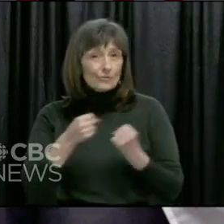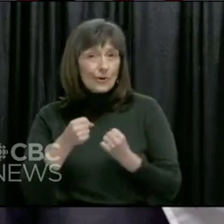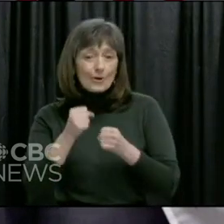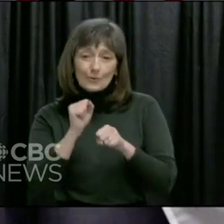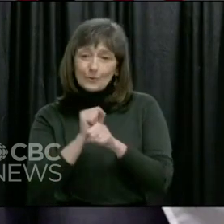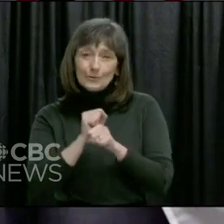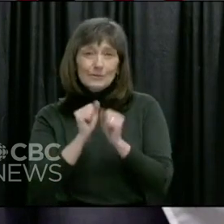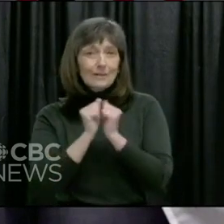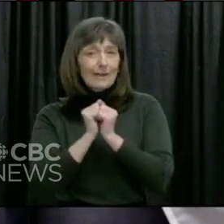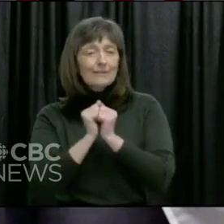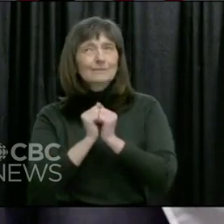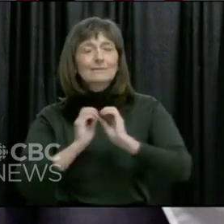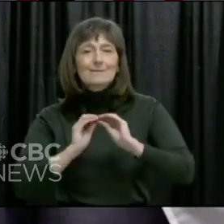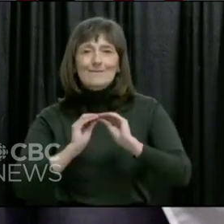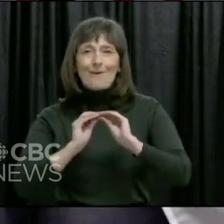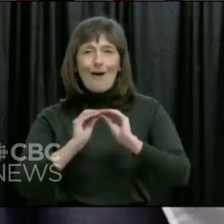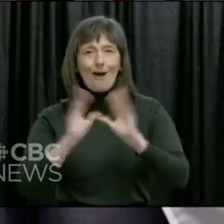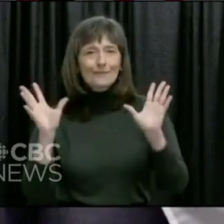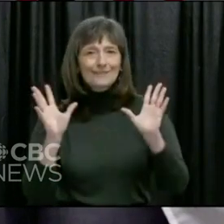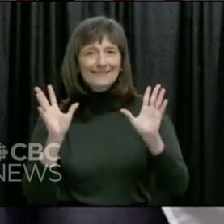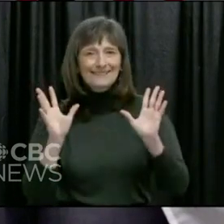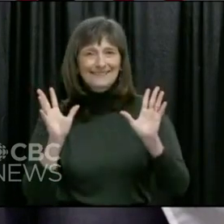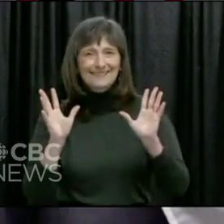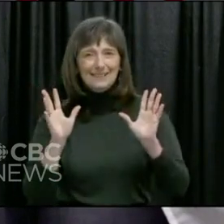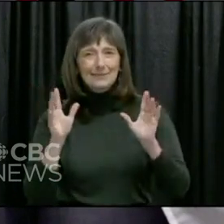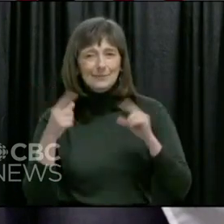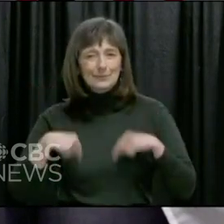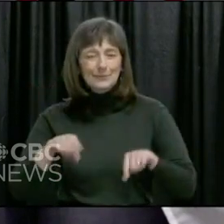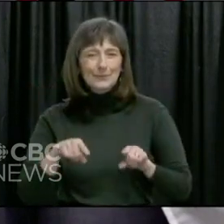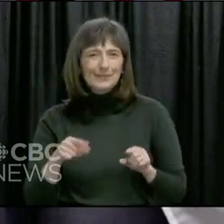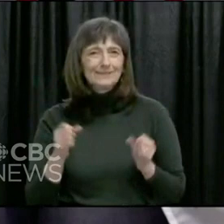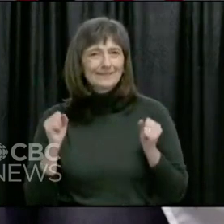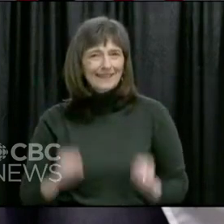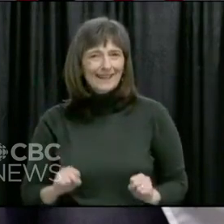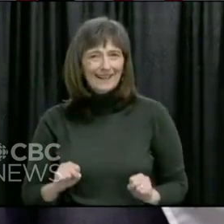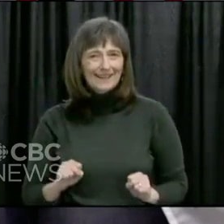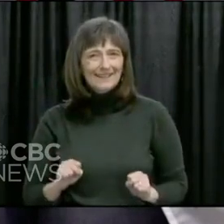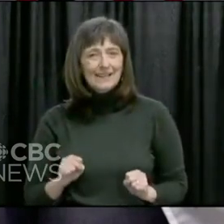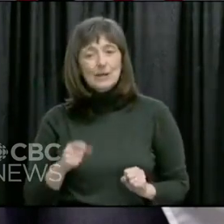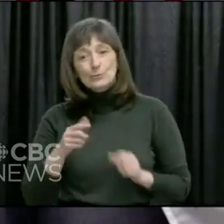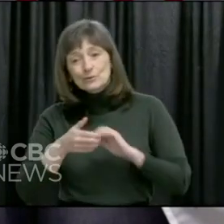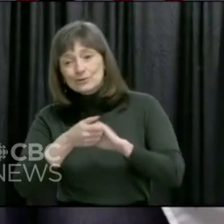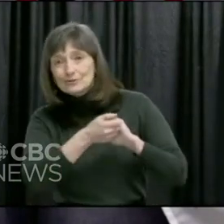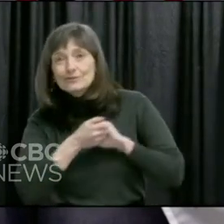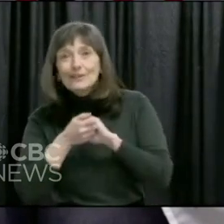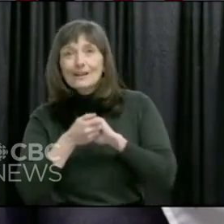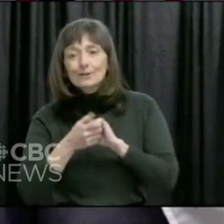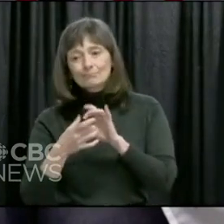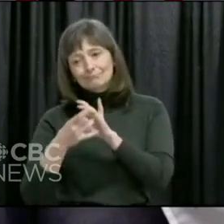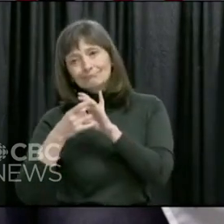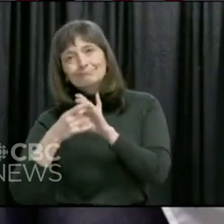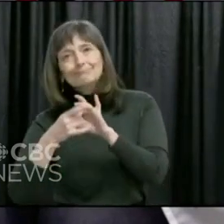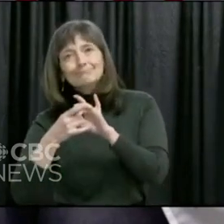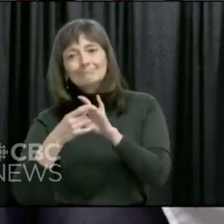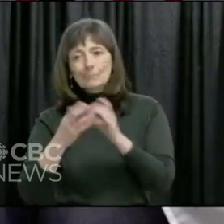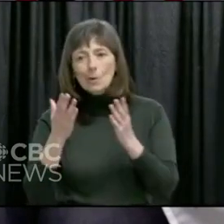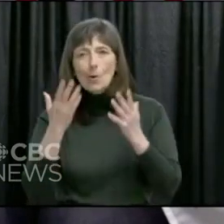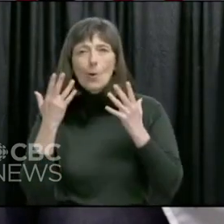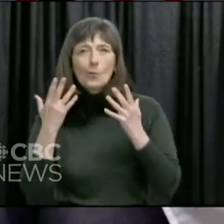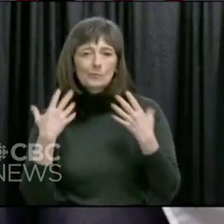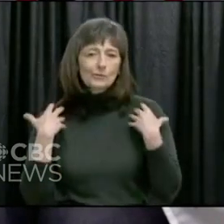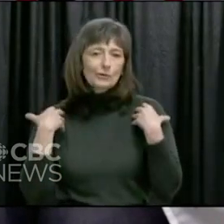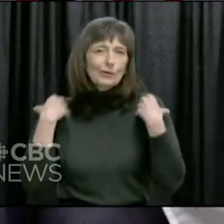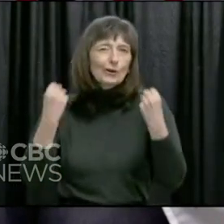never been more clear. And it is our common values and shared bonds of hope and courage that will keep us united as we continue to face this